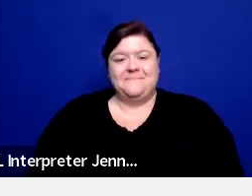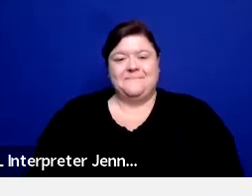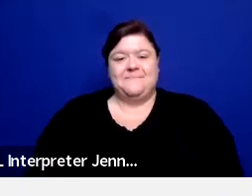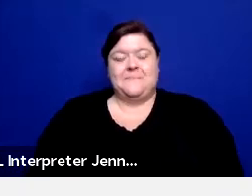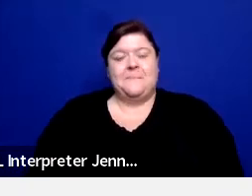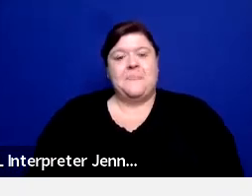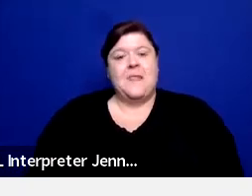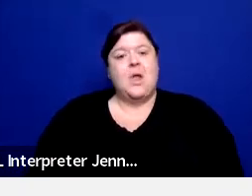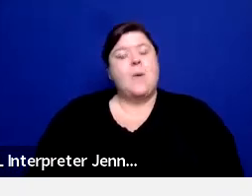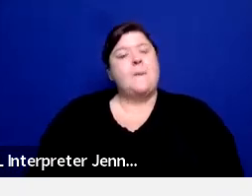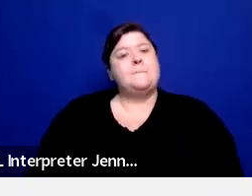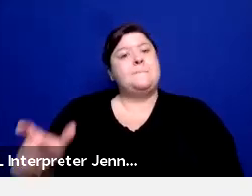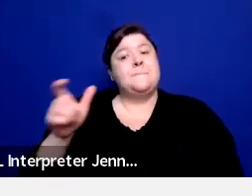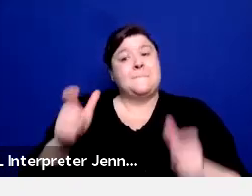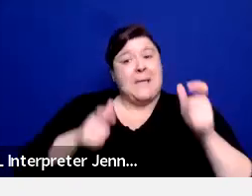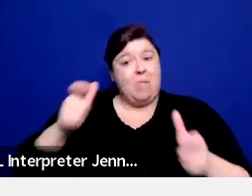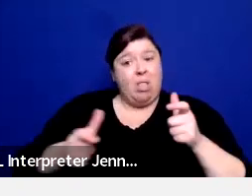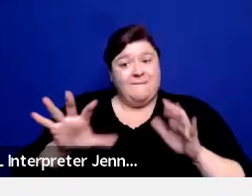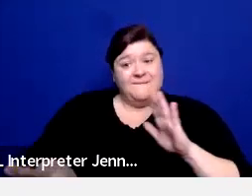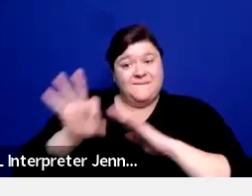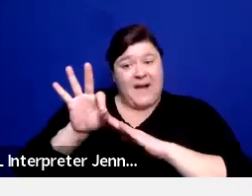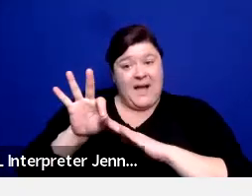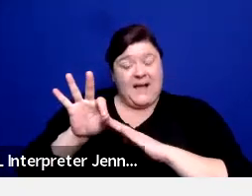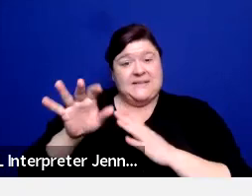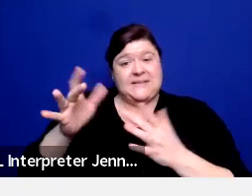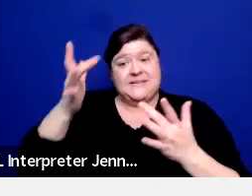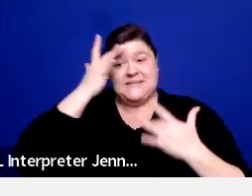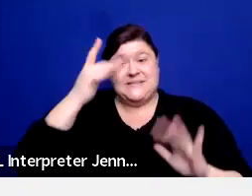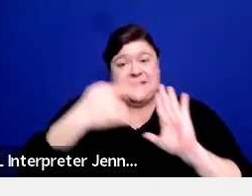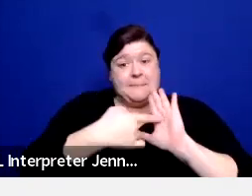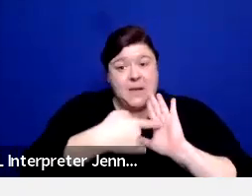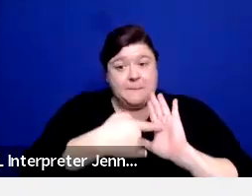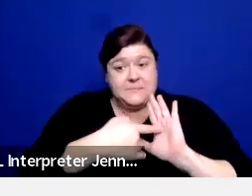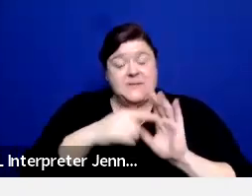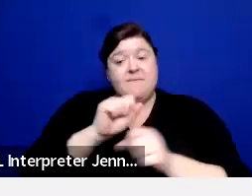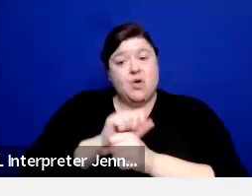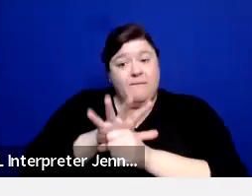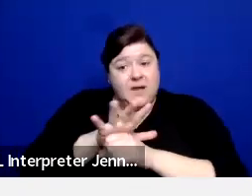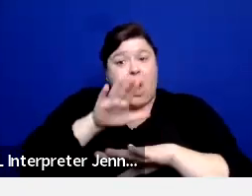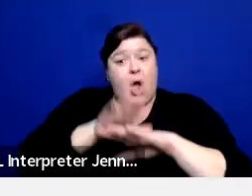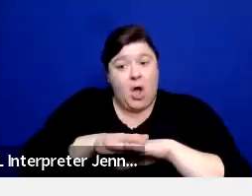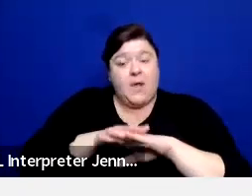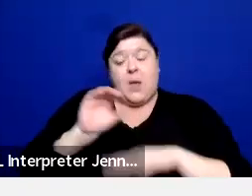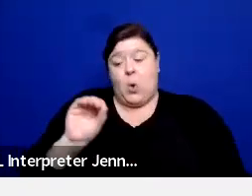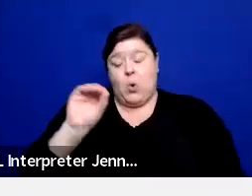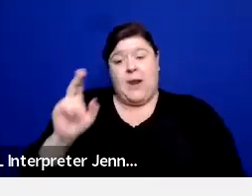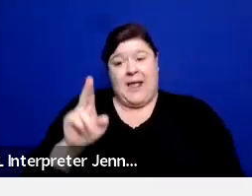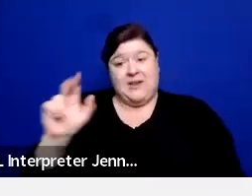Would individuals be able to find the COVID symptoms on the website for OHA?